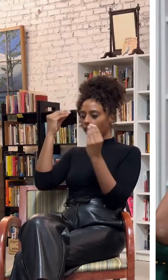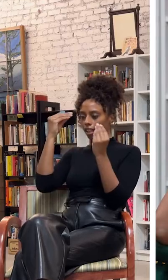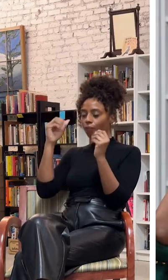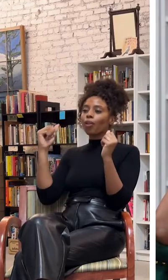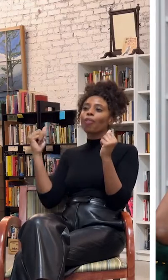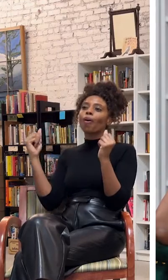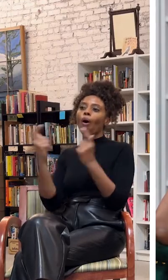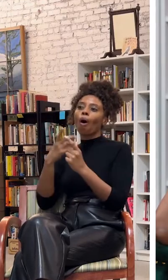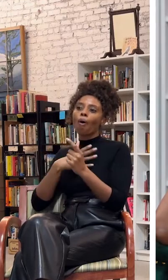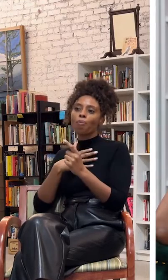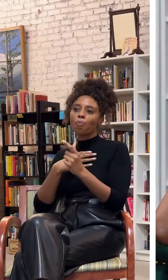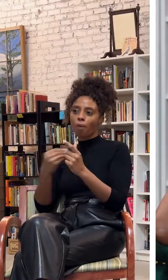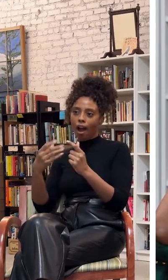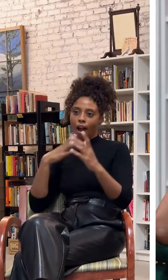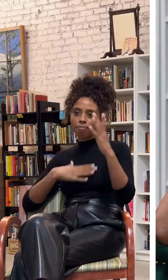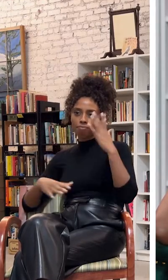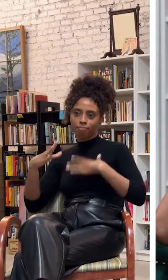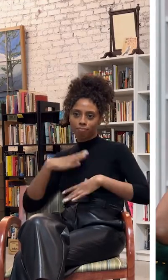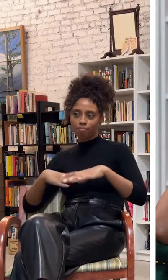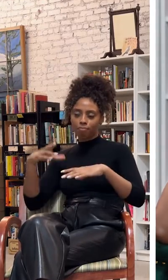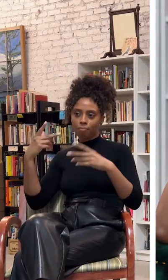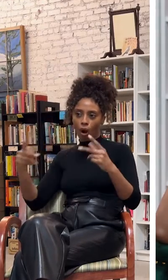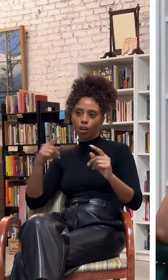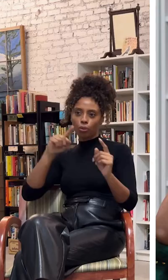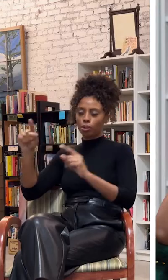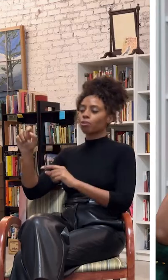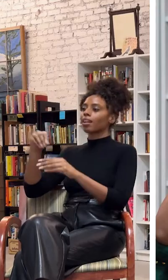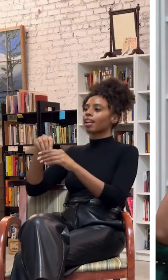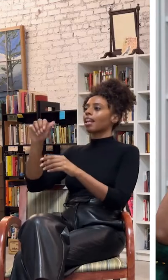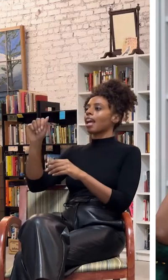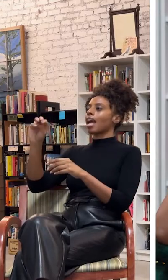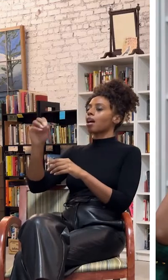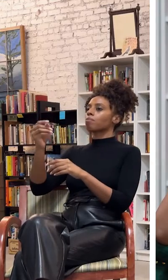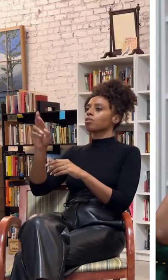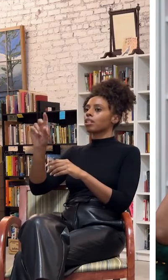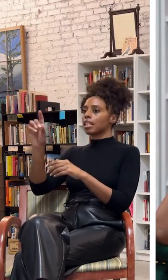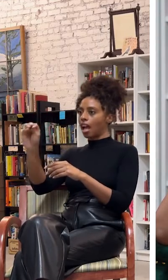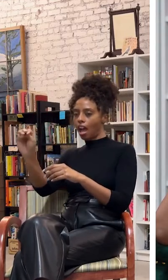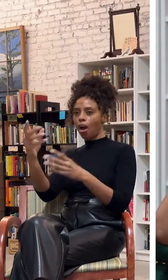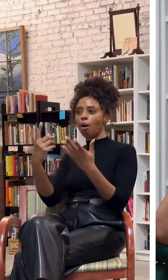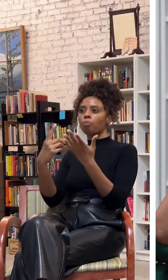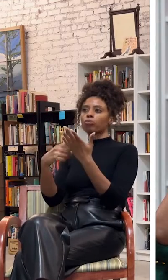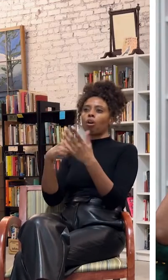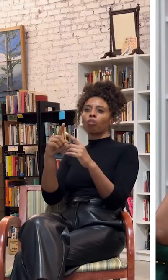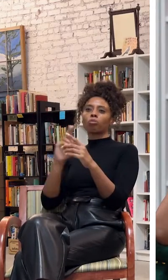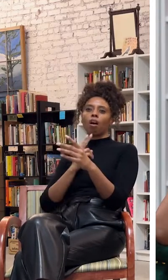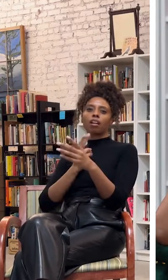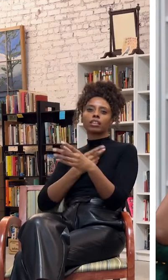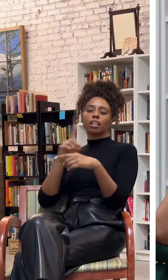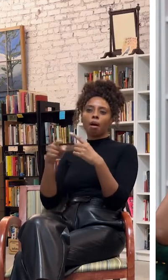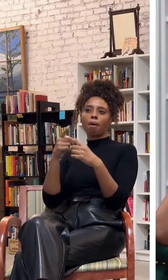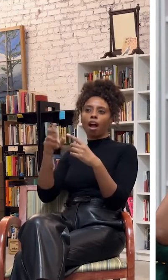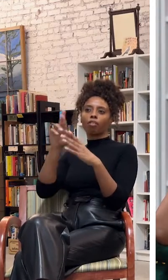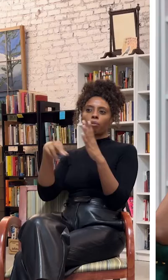all-white party that you attended in Amsterdam. Yeah. And talk to us about the role